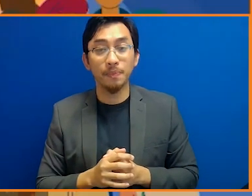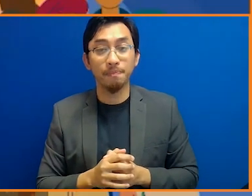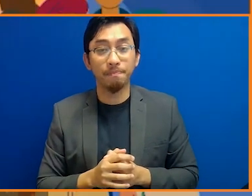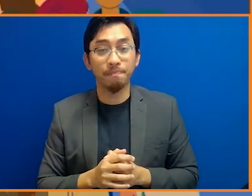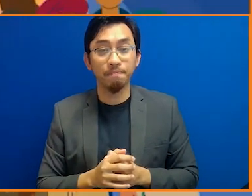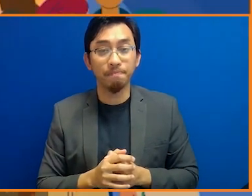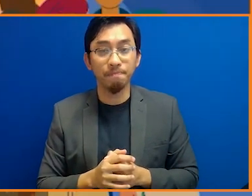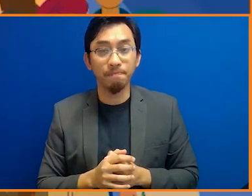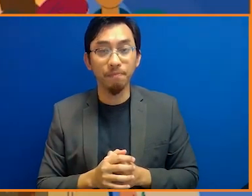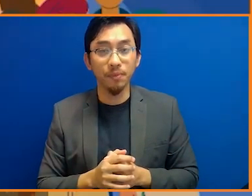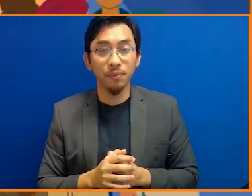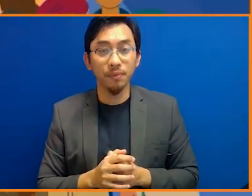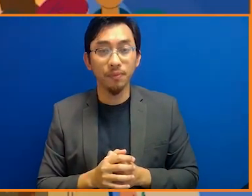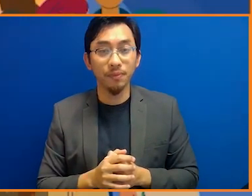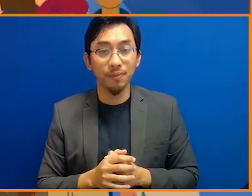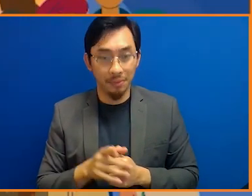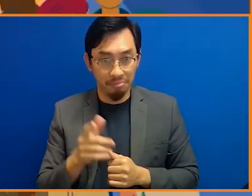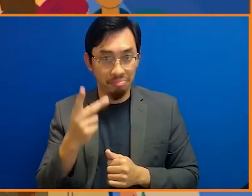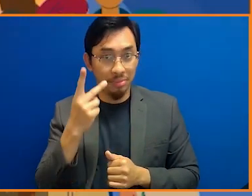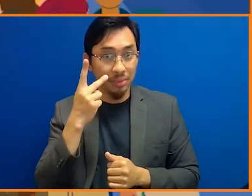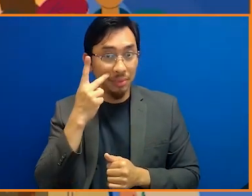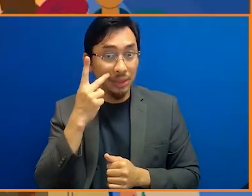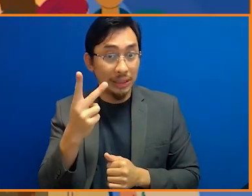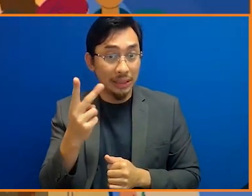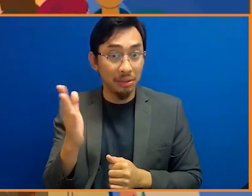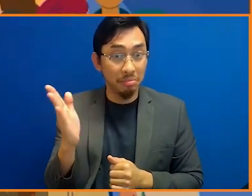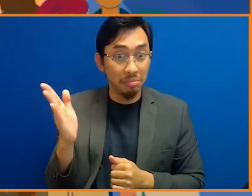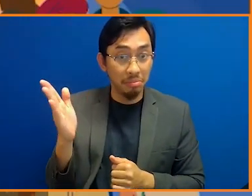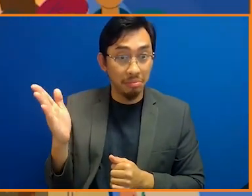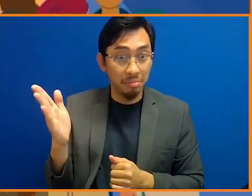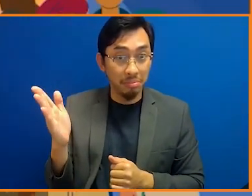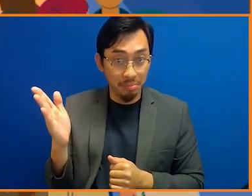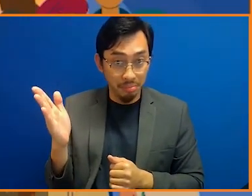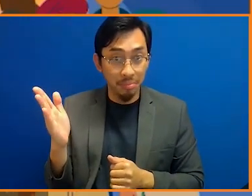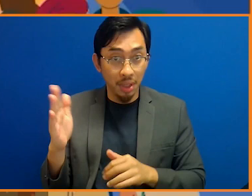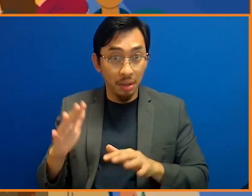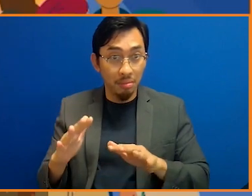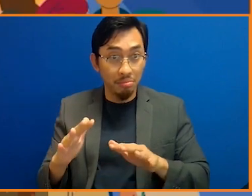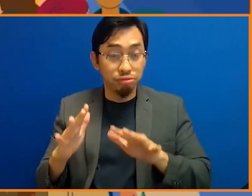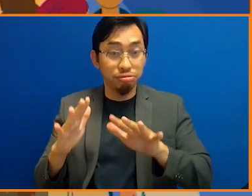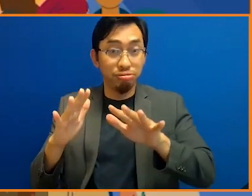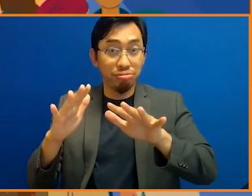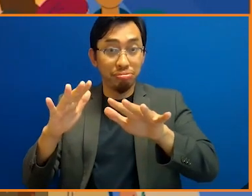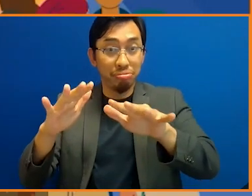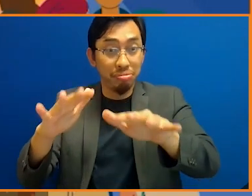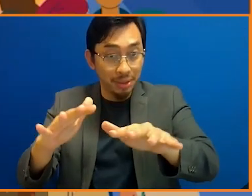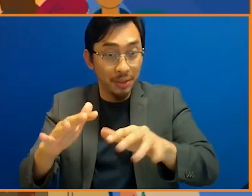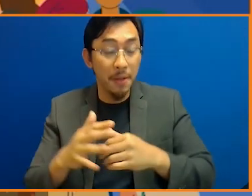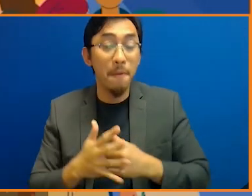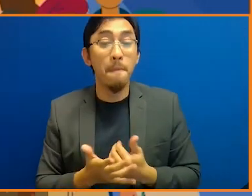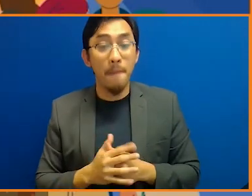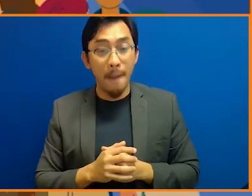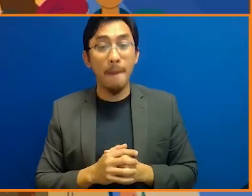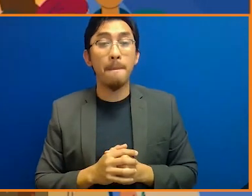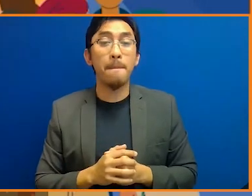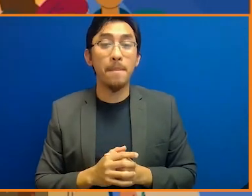earthquake, and also, like you can see the orange part, and